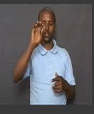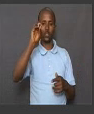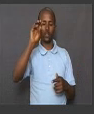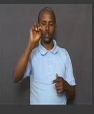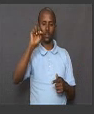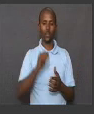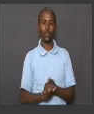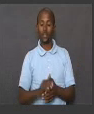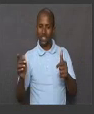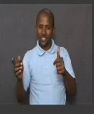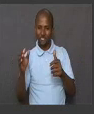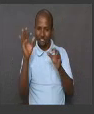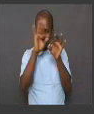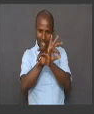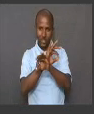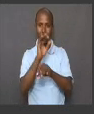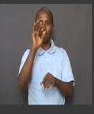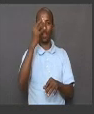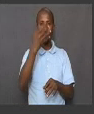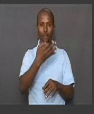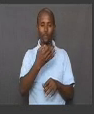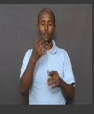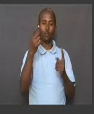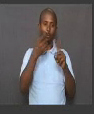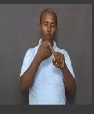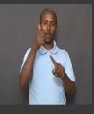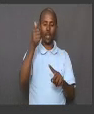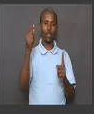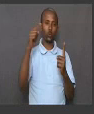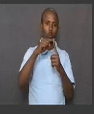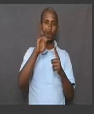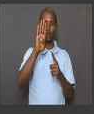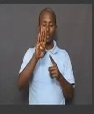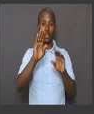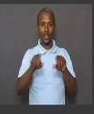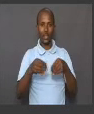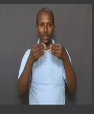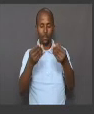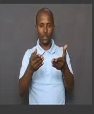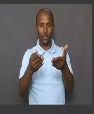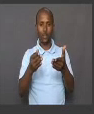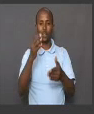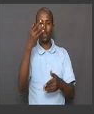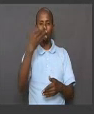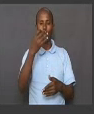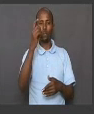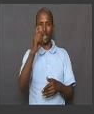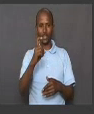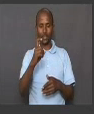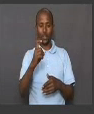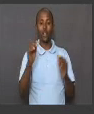The function f from A to B given by f of